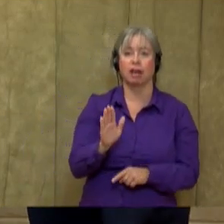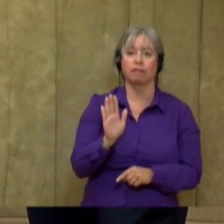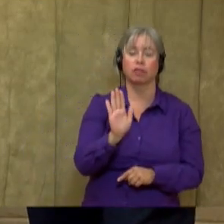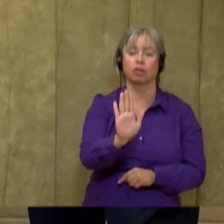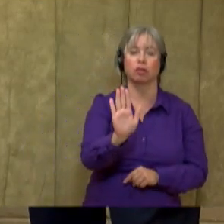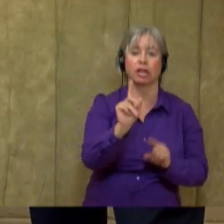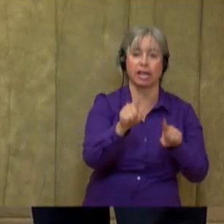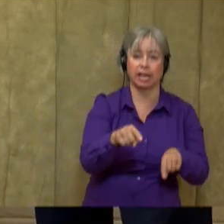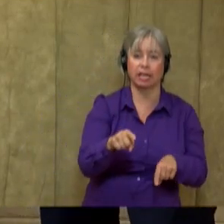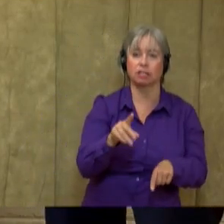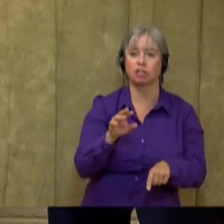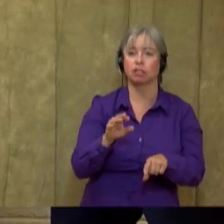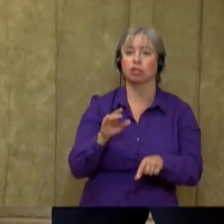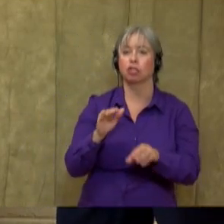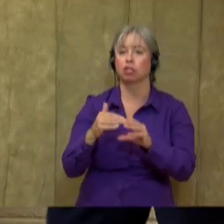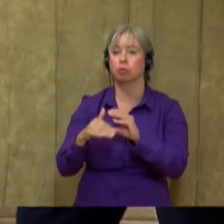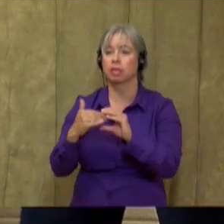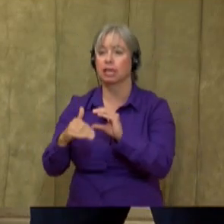to